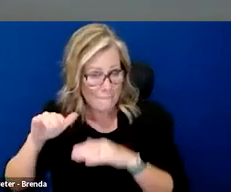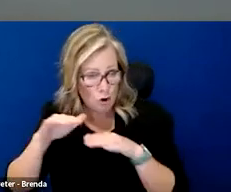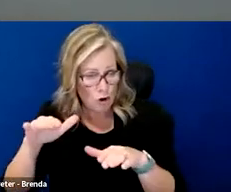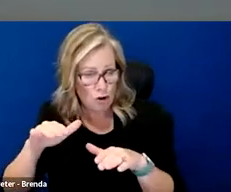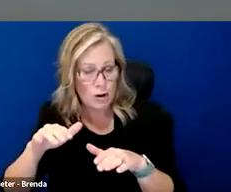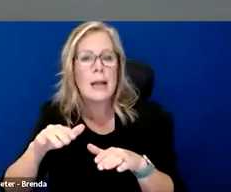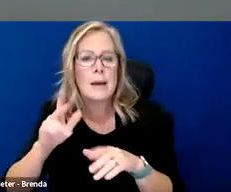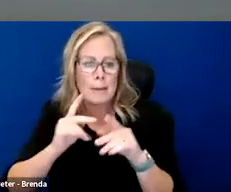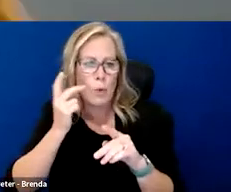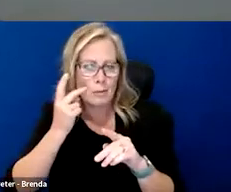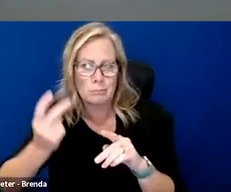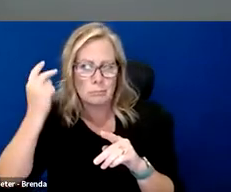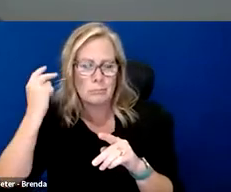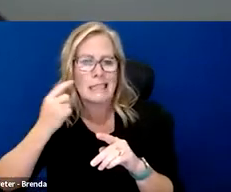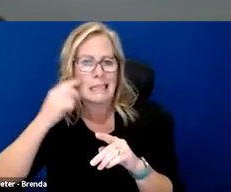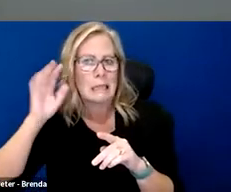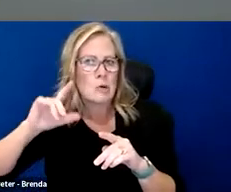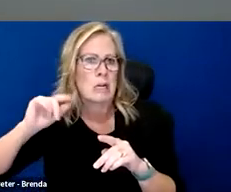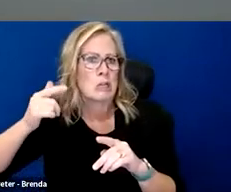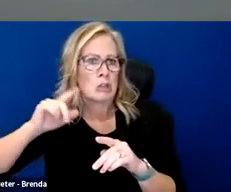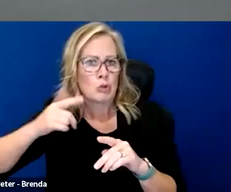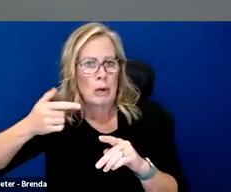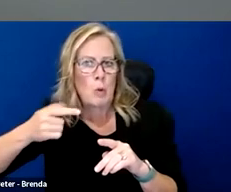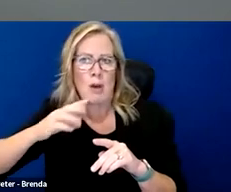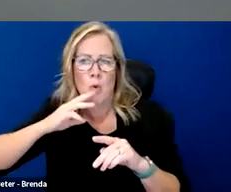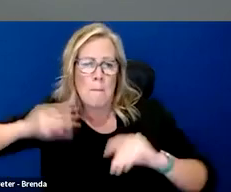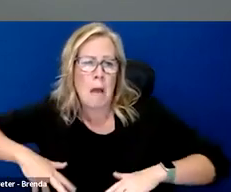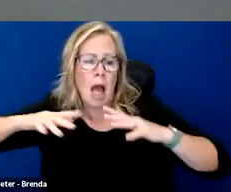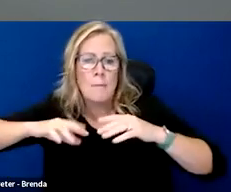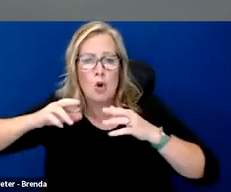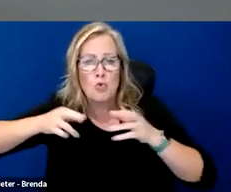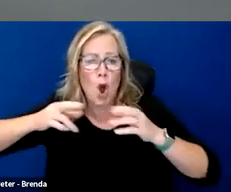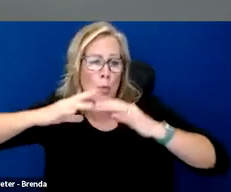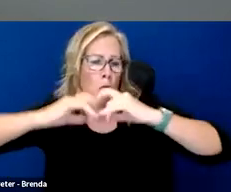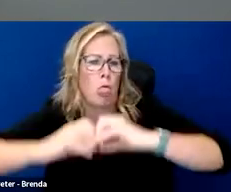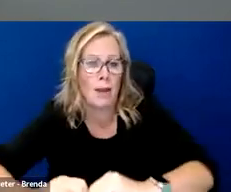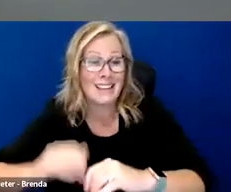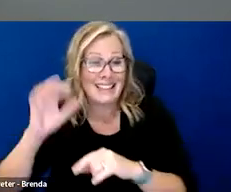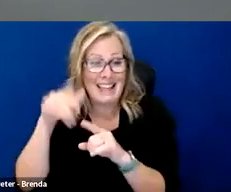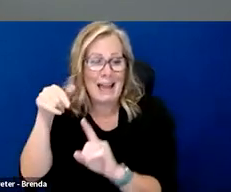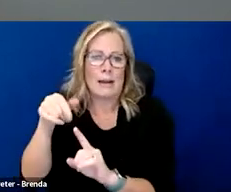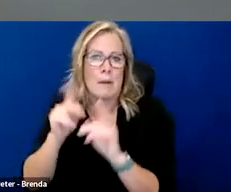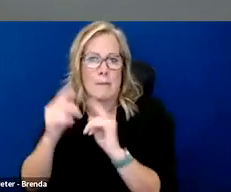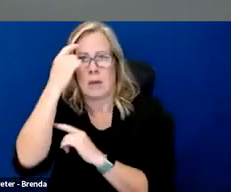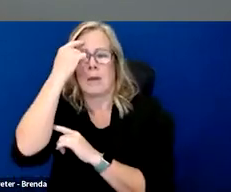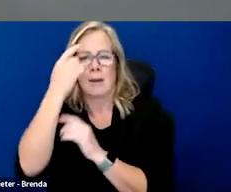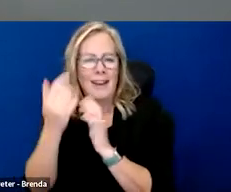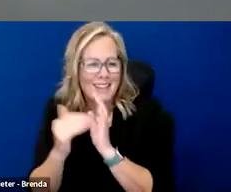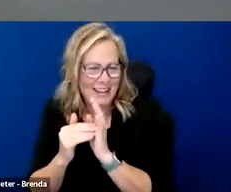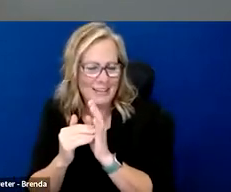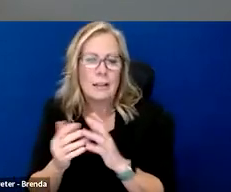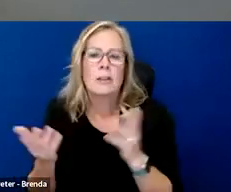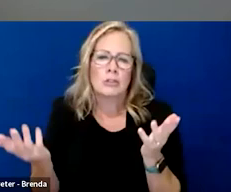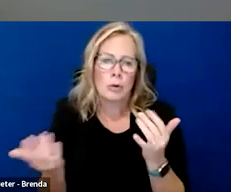as well. But these are just the meteorological names. What's important and what we're gonna be focusing on today are